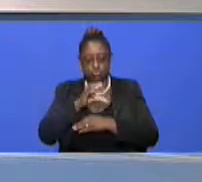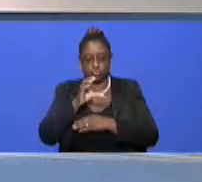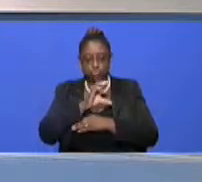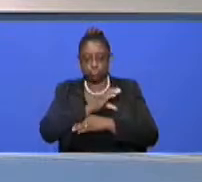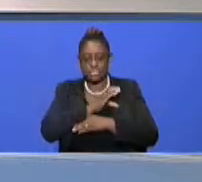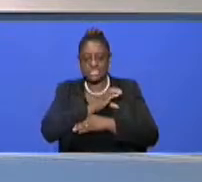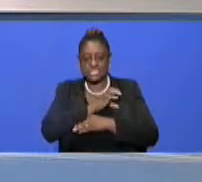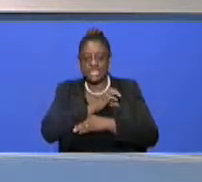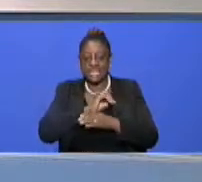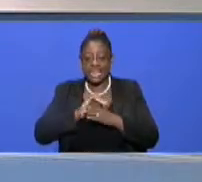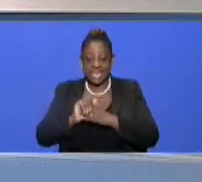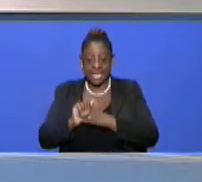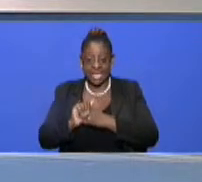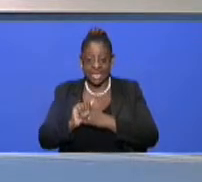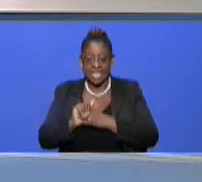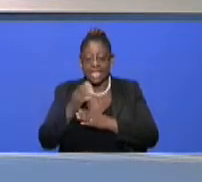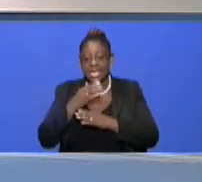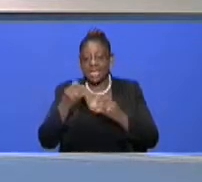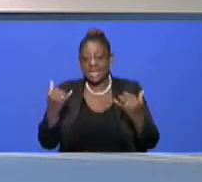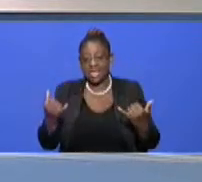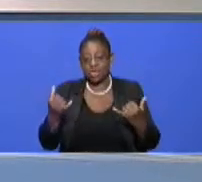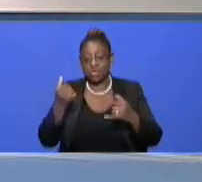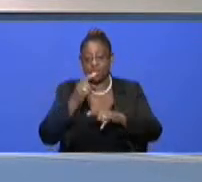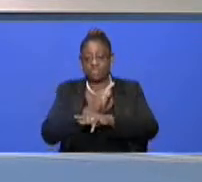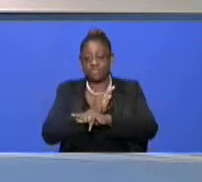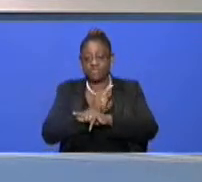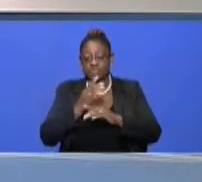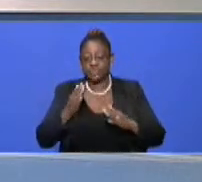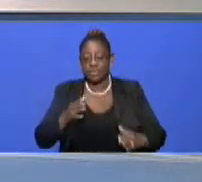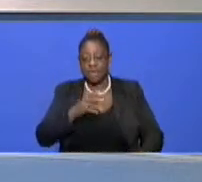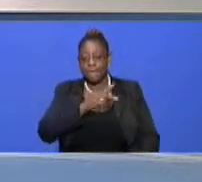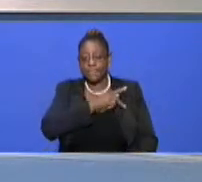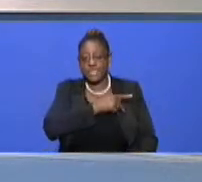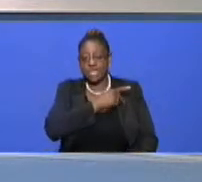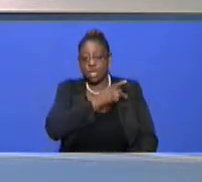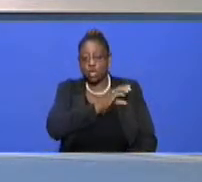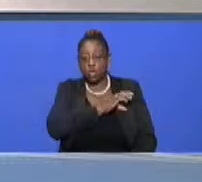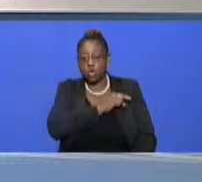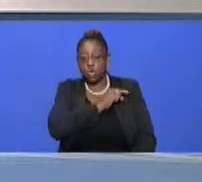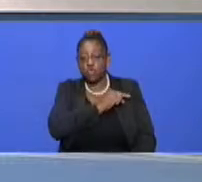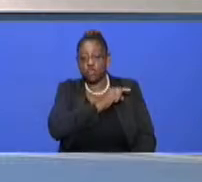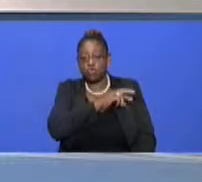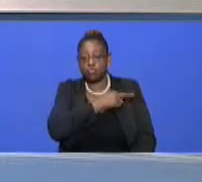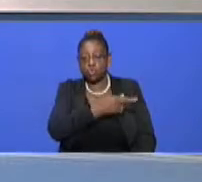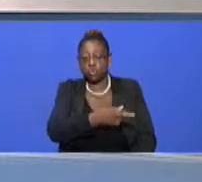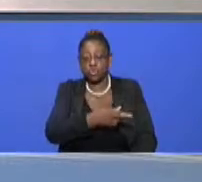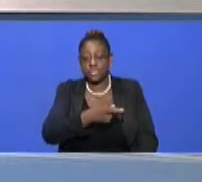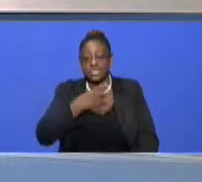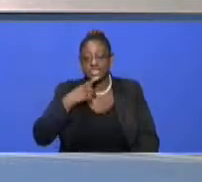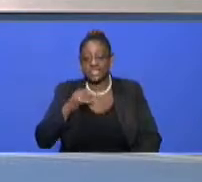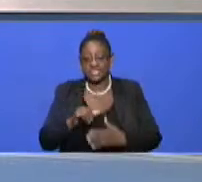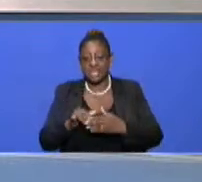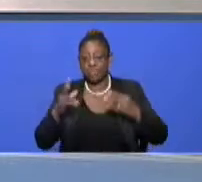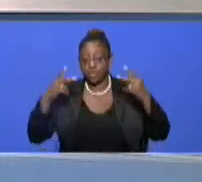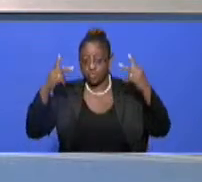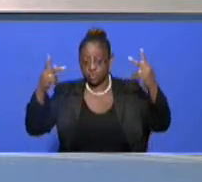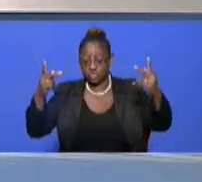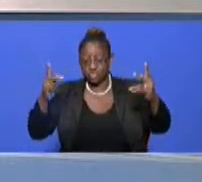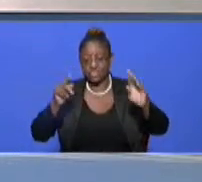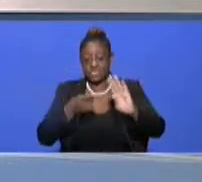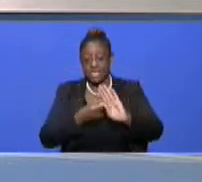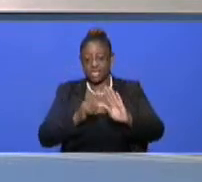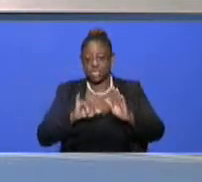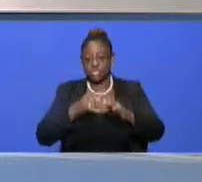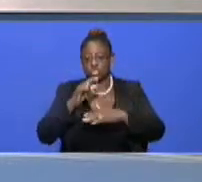briefing Thursday, Minister of Labor and the Public Service, the Honorable Pia Glover-Roll, said the processing of those promotions took effect on